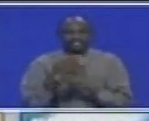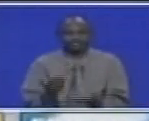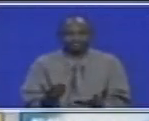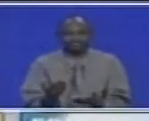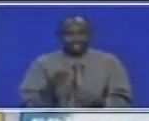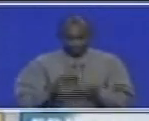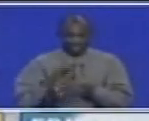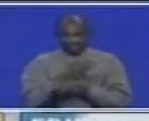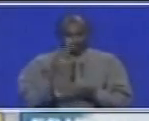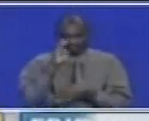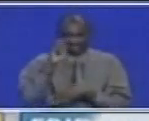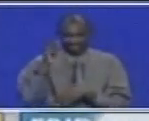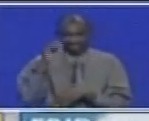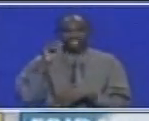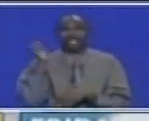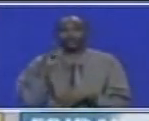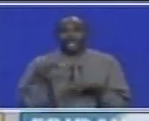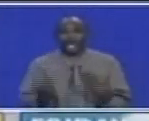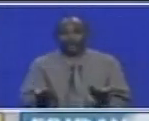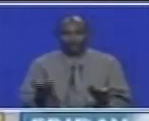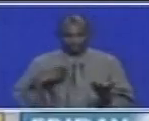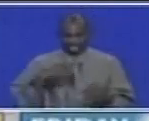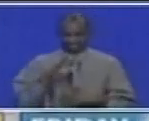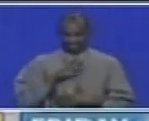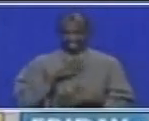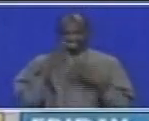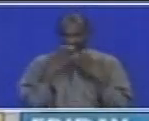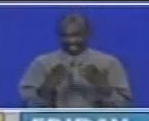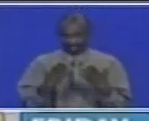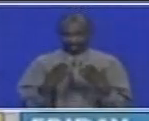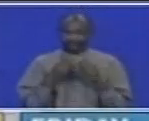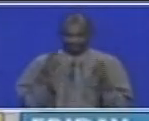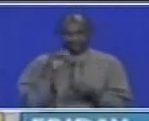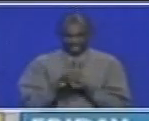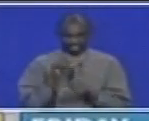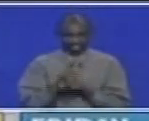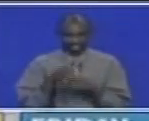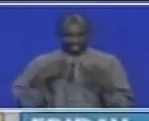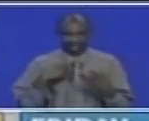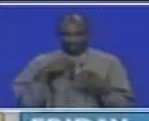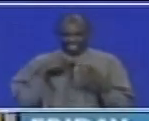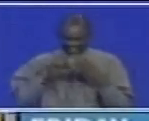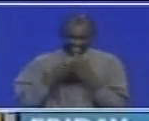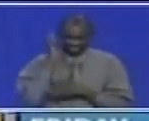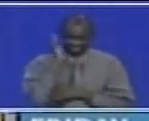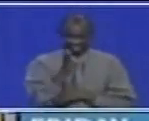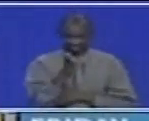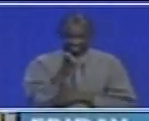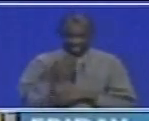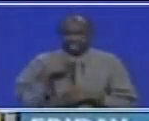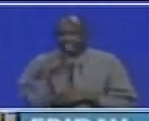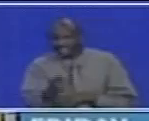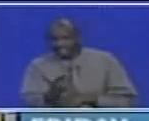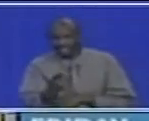Good evening, Betty. How is Nairobi? We are fine. Thank you very much, Willis. Now, let's get straight to it. Do we